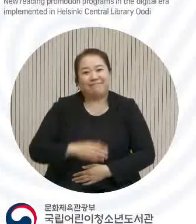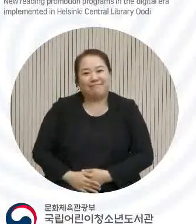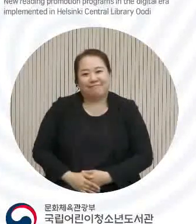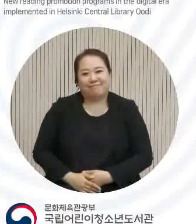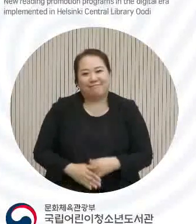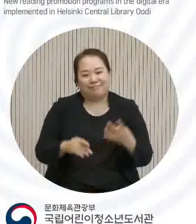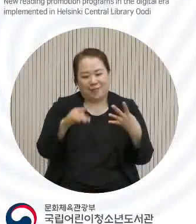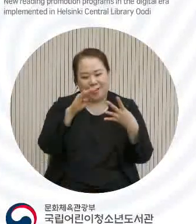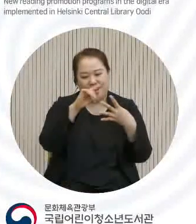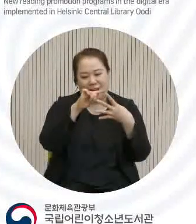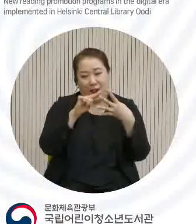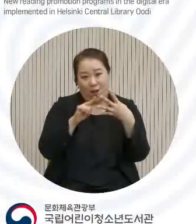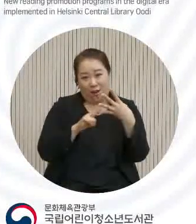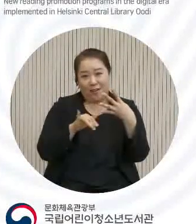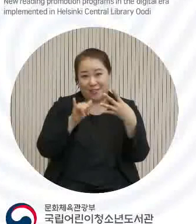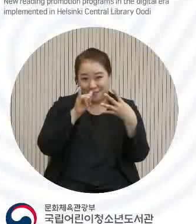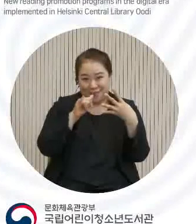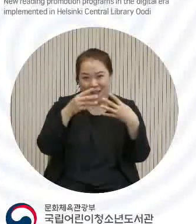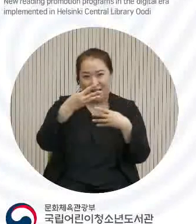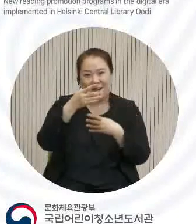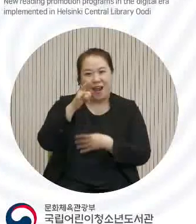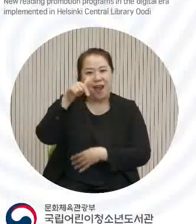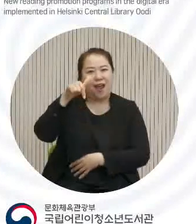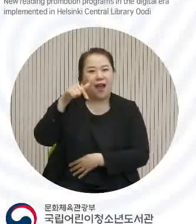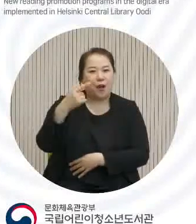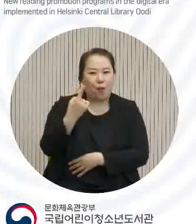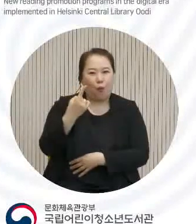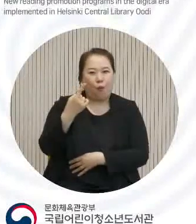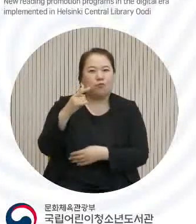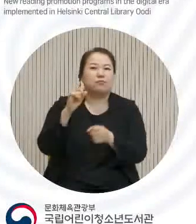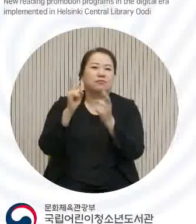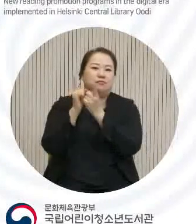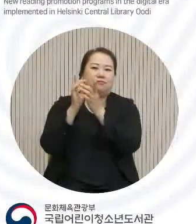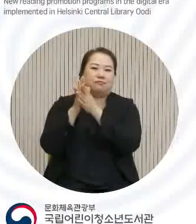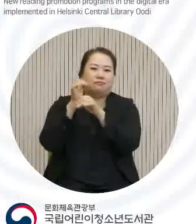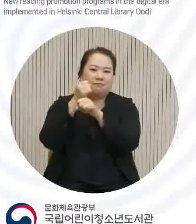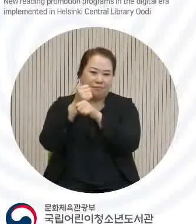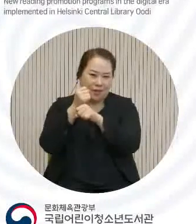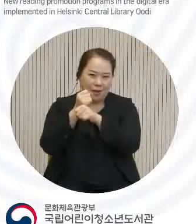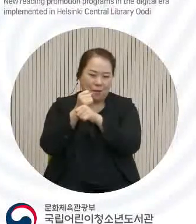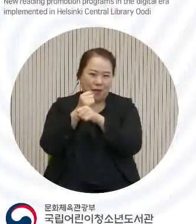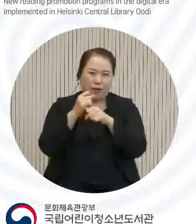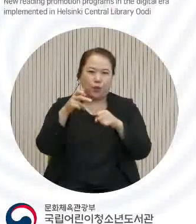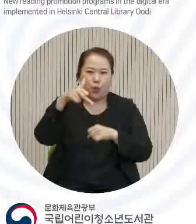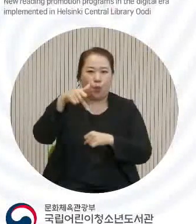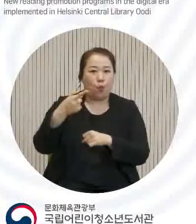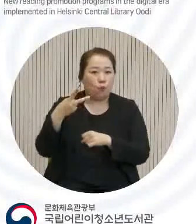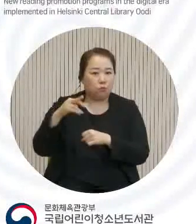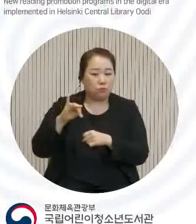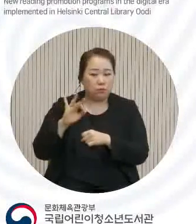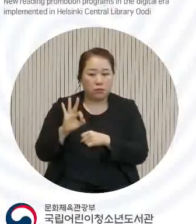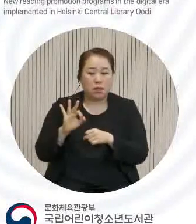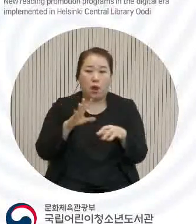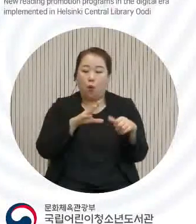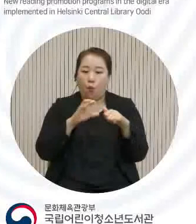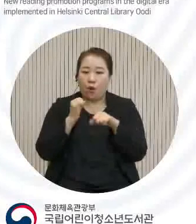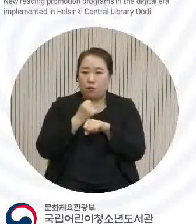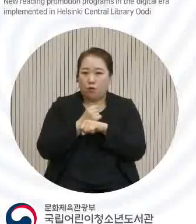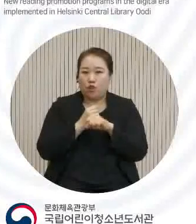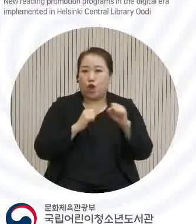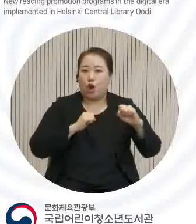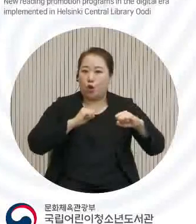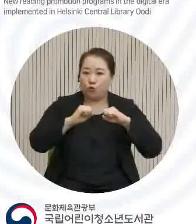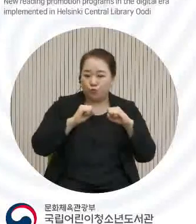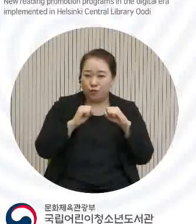robot and then produce some simple coding to make them move. This is a workshop that we offer for everyone, not